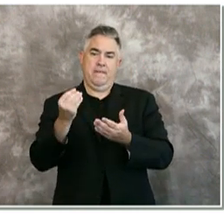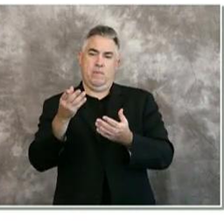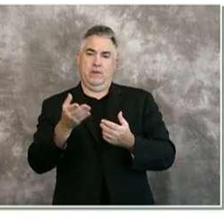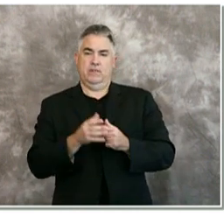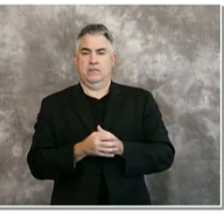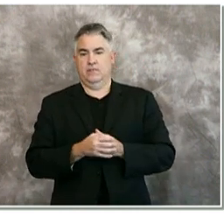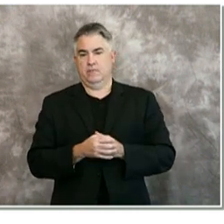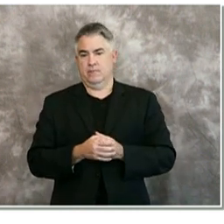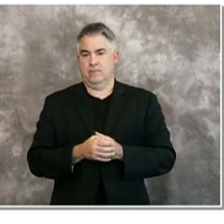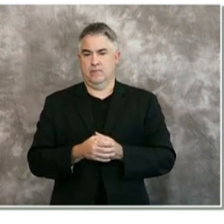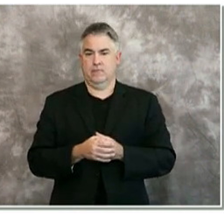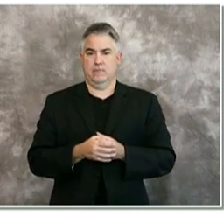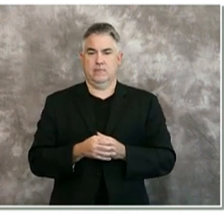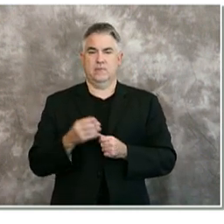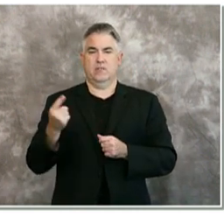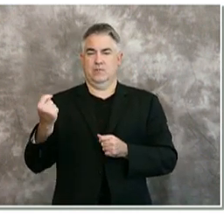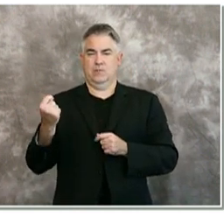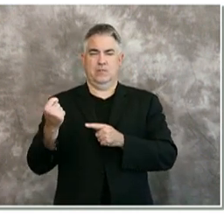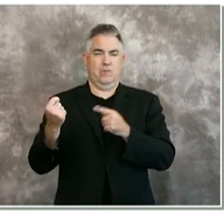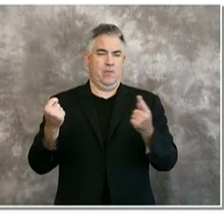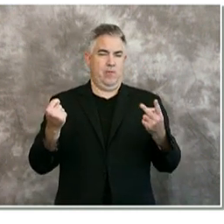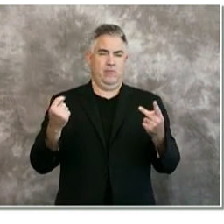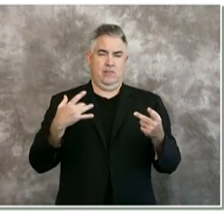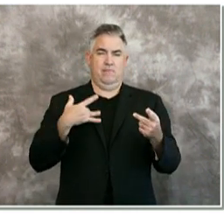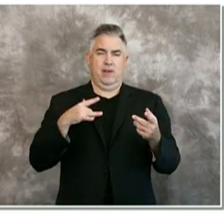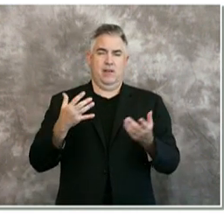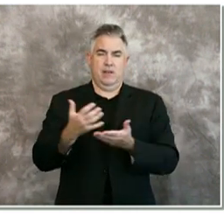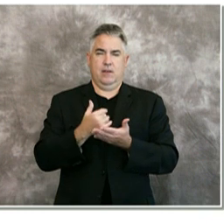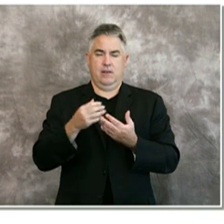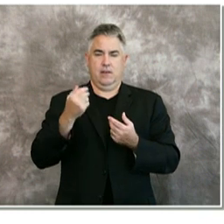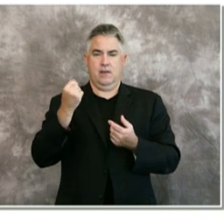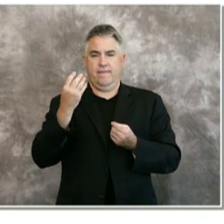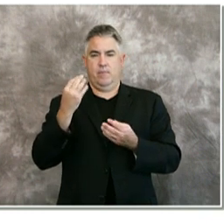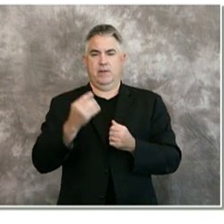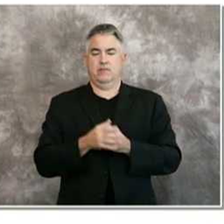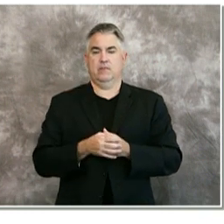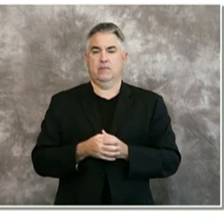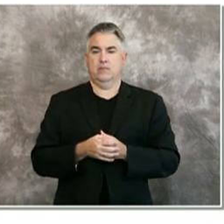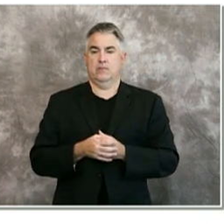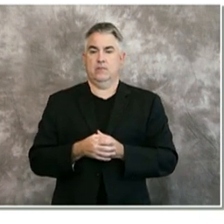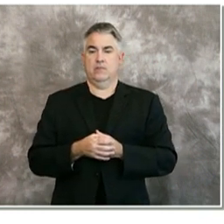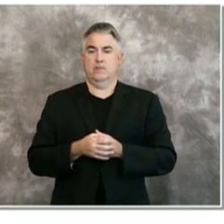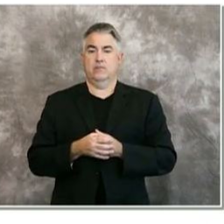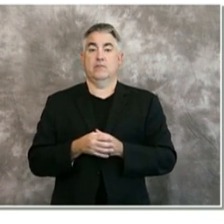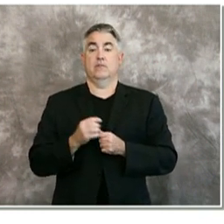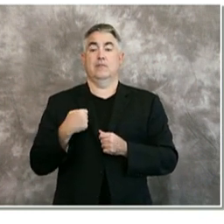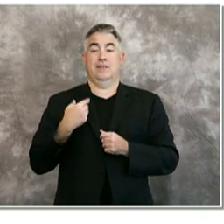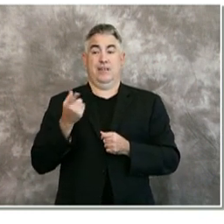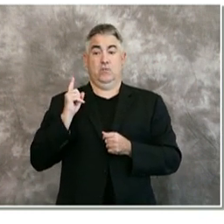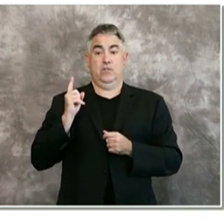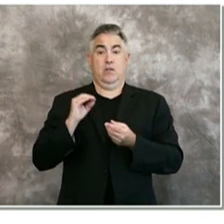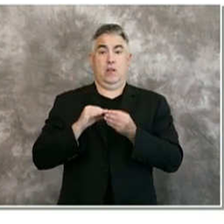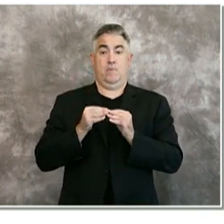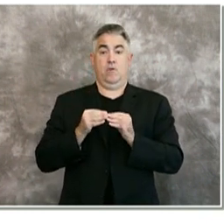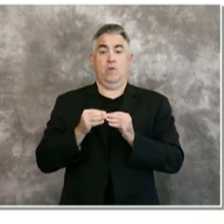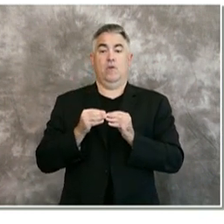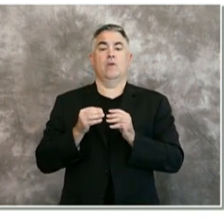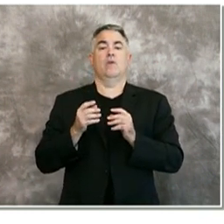from Tuesday to Thursday. So last week, the number of deaths overall were greater than the prior